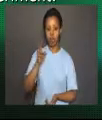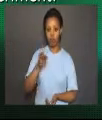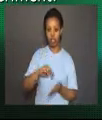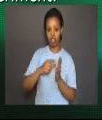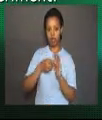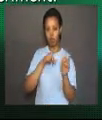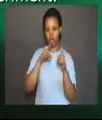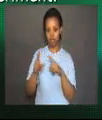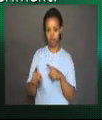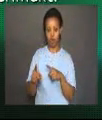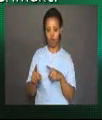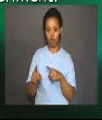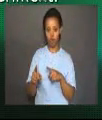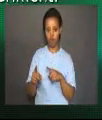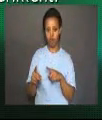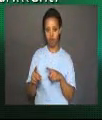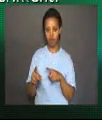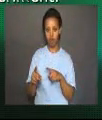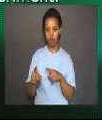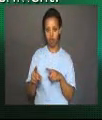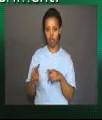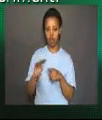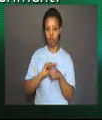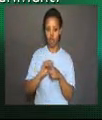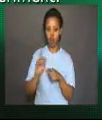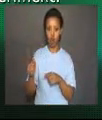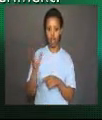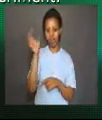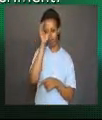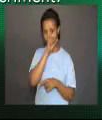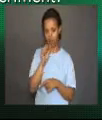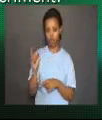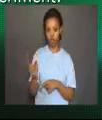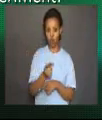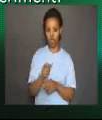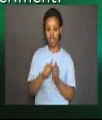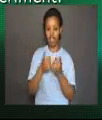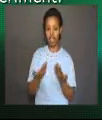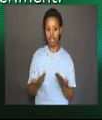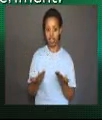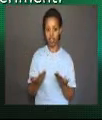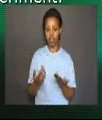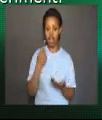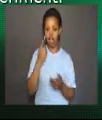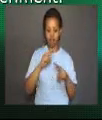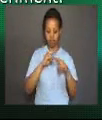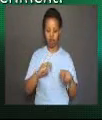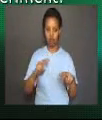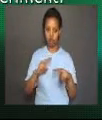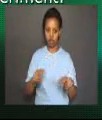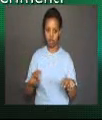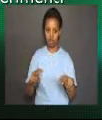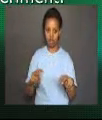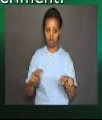Hypothesis is defined as an educated guess about how an observation